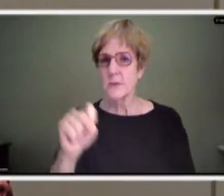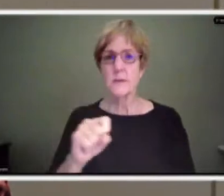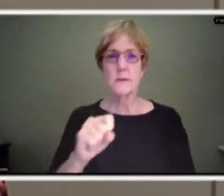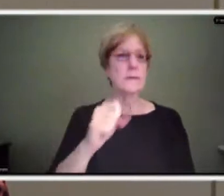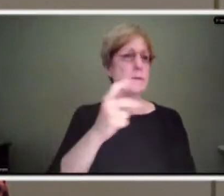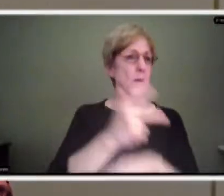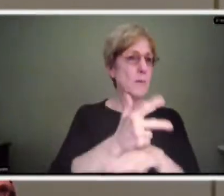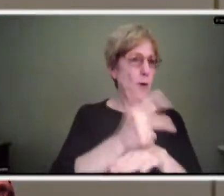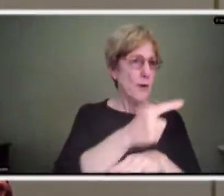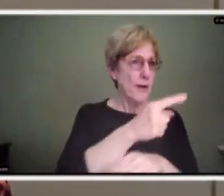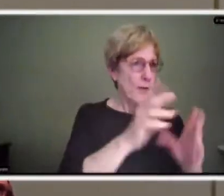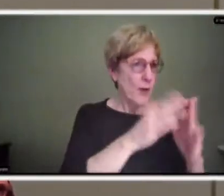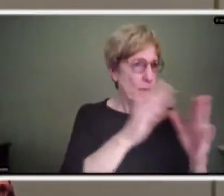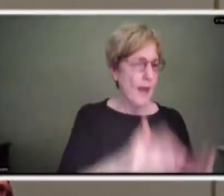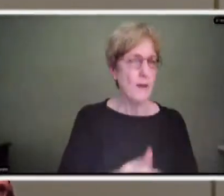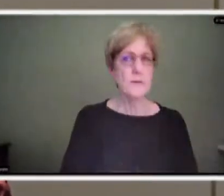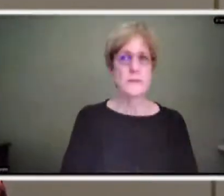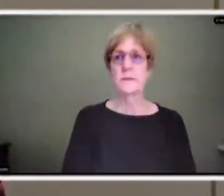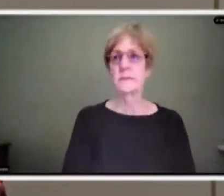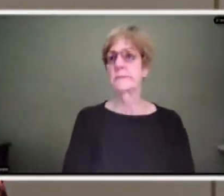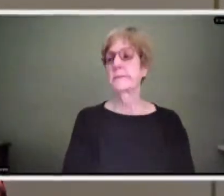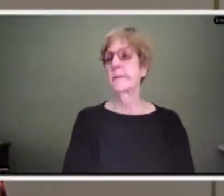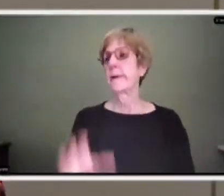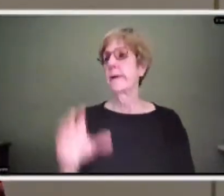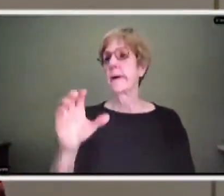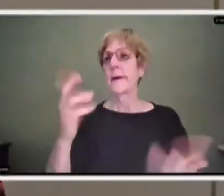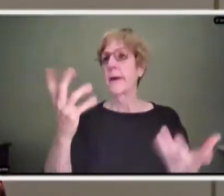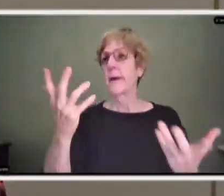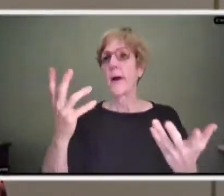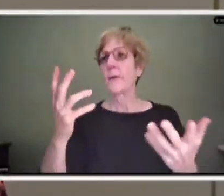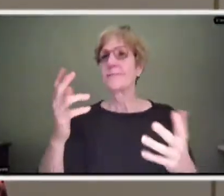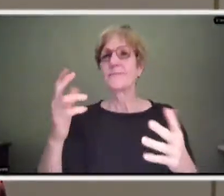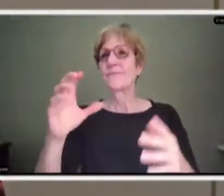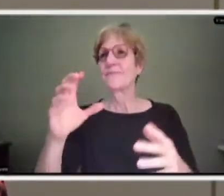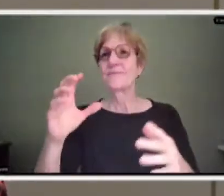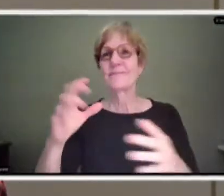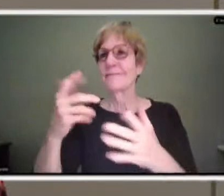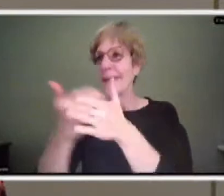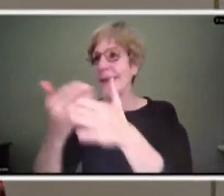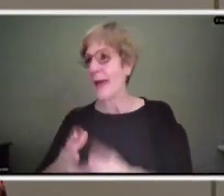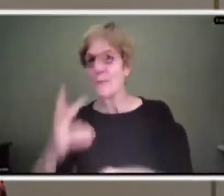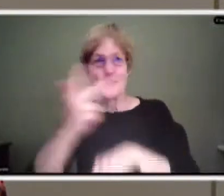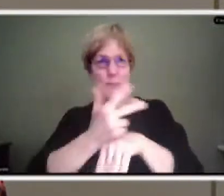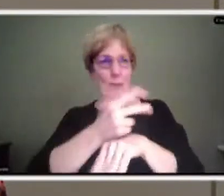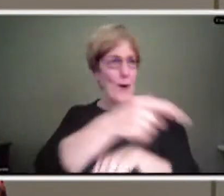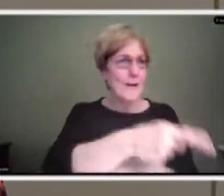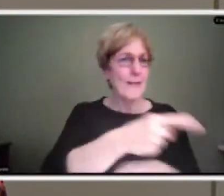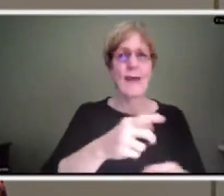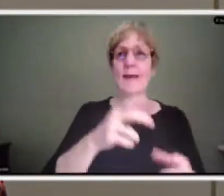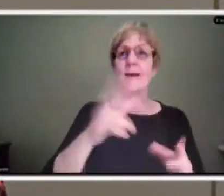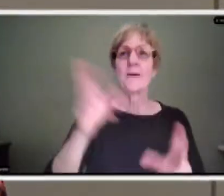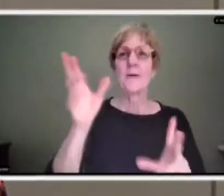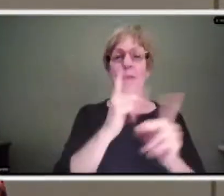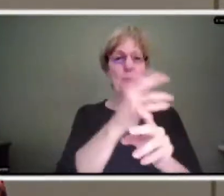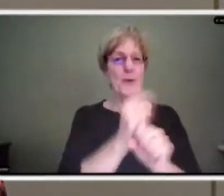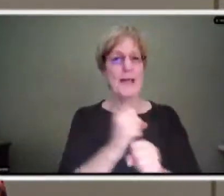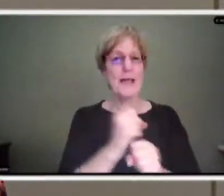house. We have constituents. We have Kappas parking at the house. Everybody's parking at the house, right? And